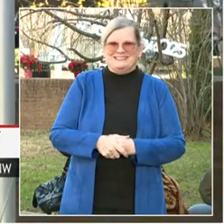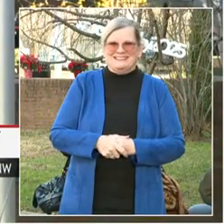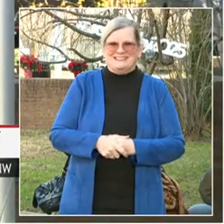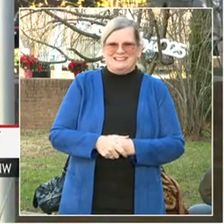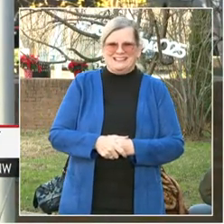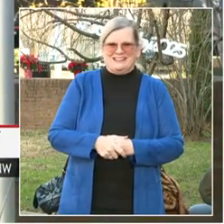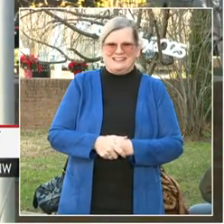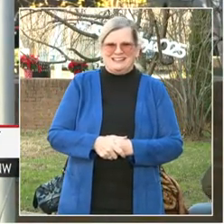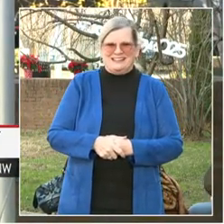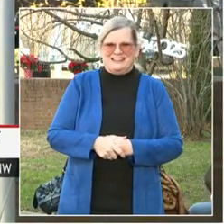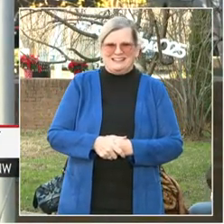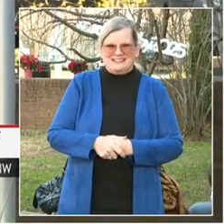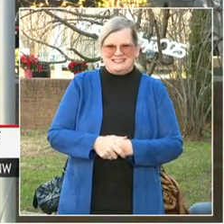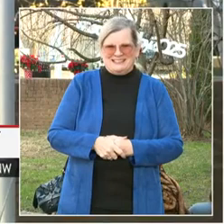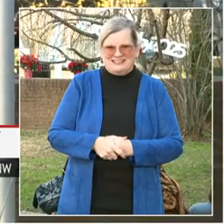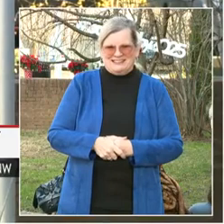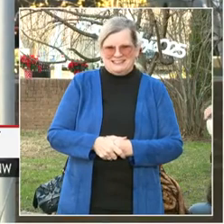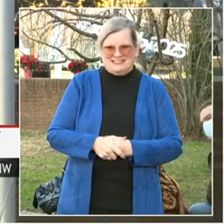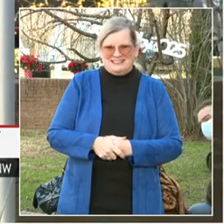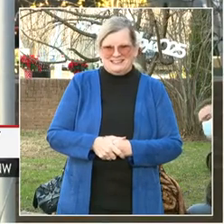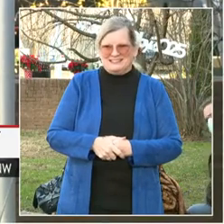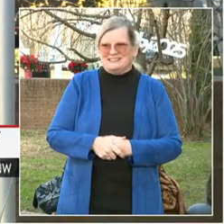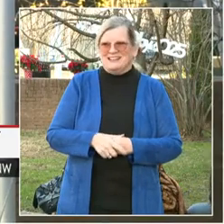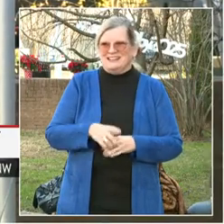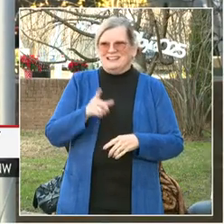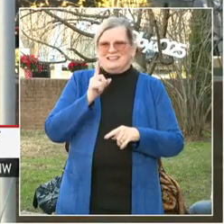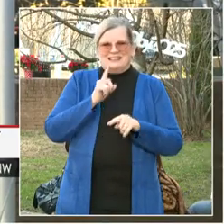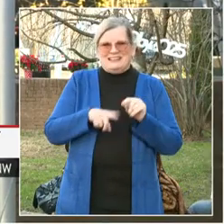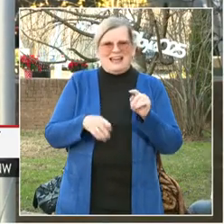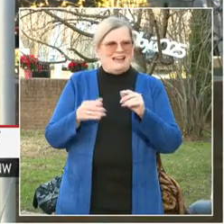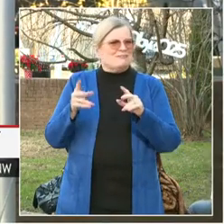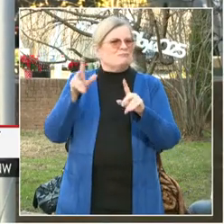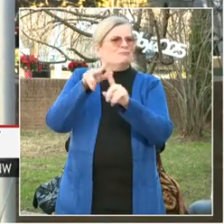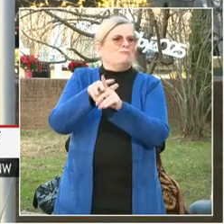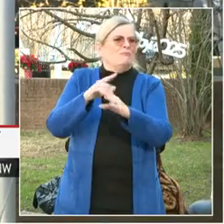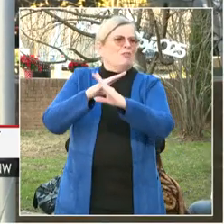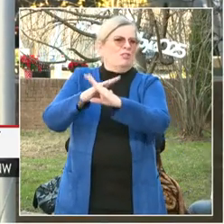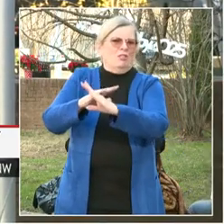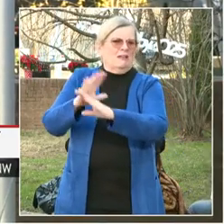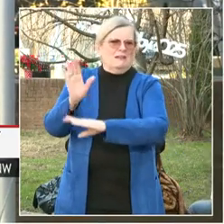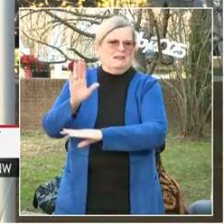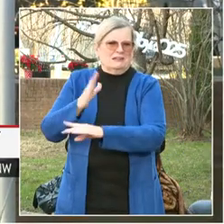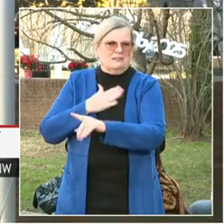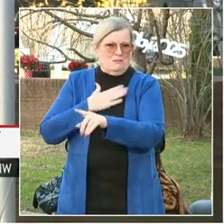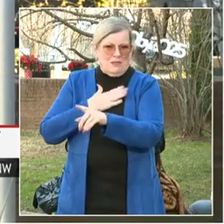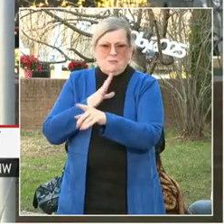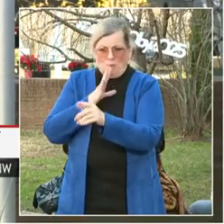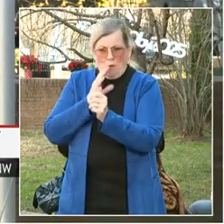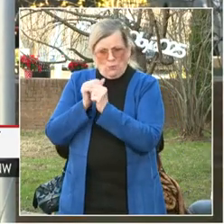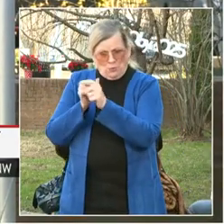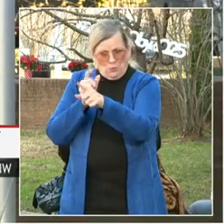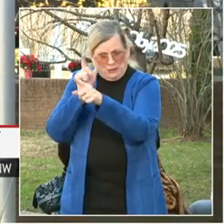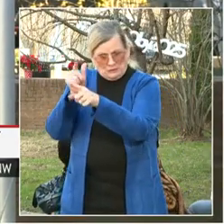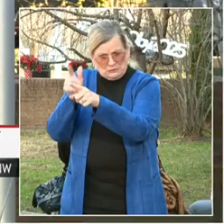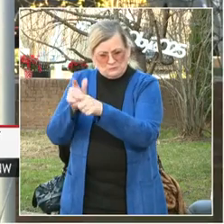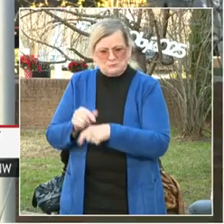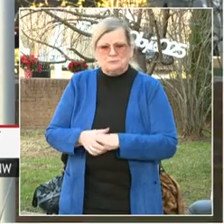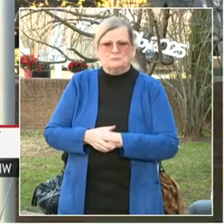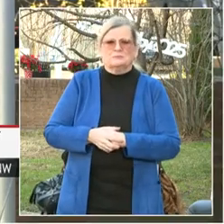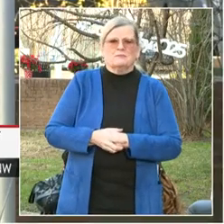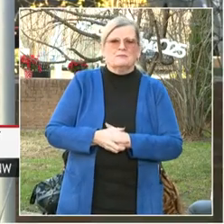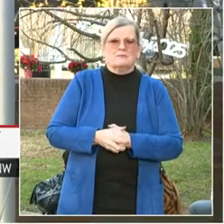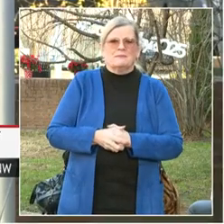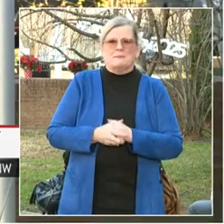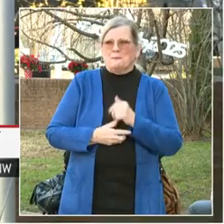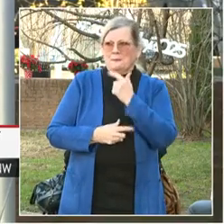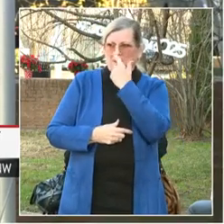can't go in front of the young lady who has a comment, who's been called on. I'm happy to talk to you, Commissioner. Let me make